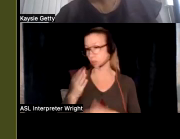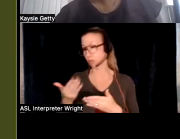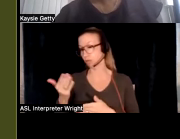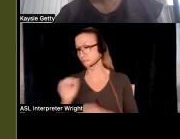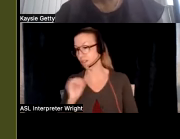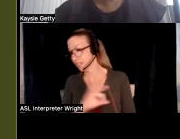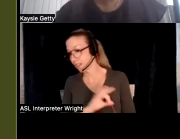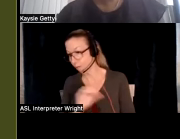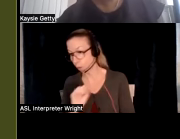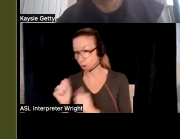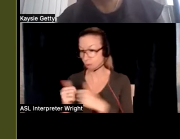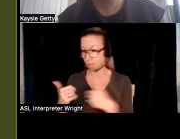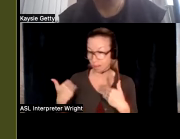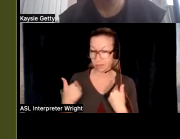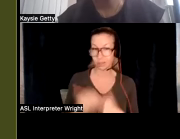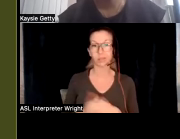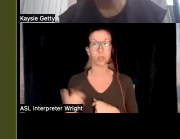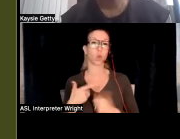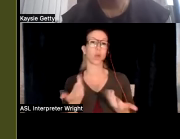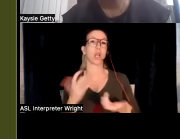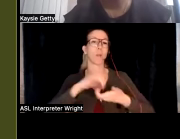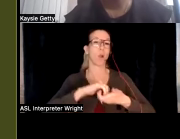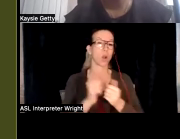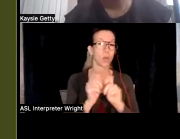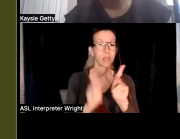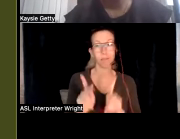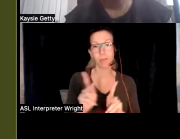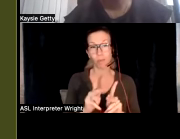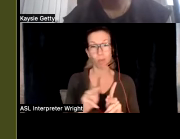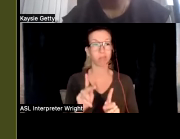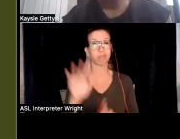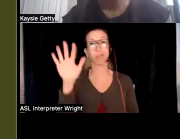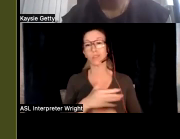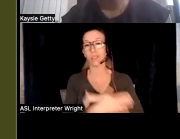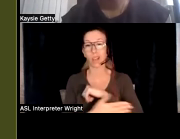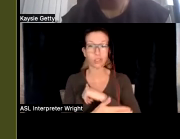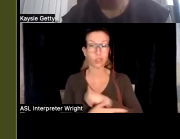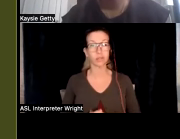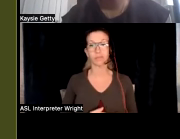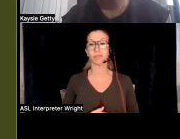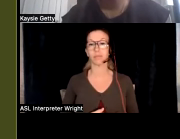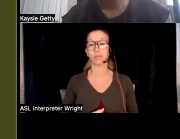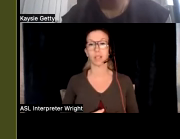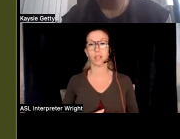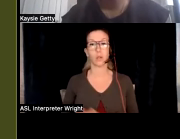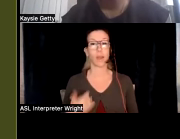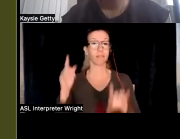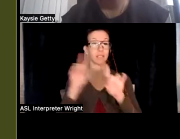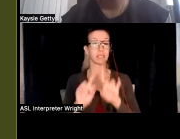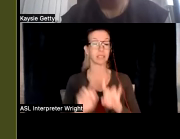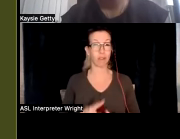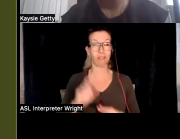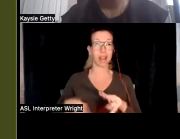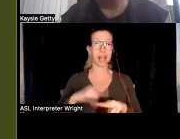young people. We partner with people in places and jurisdictions across the country. We've conducted a number of national searches